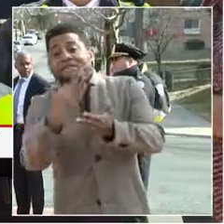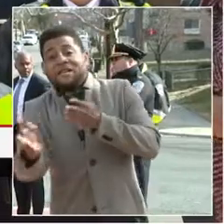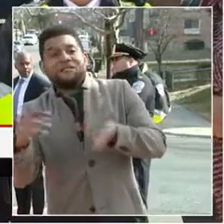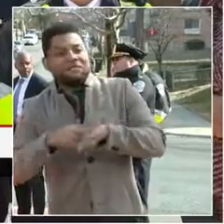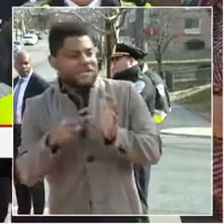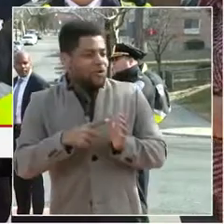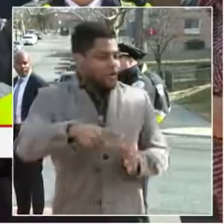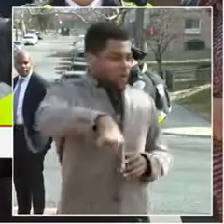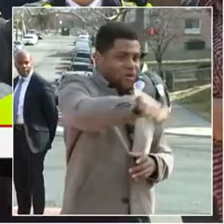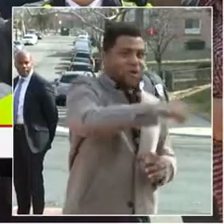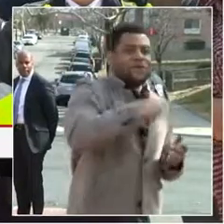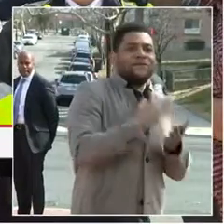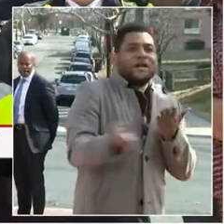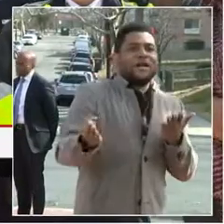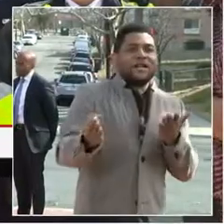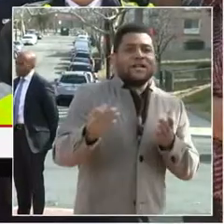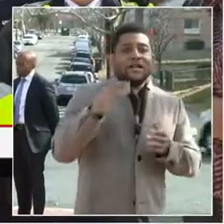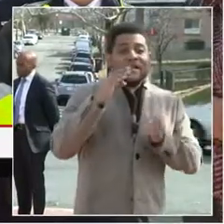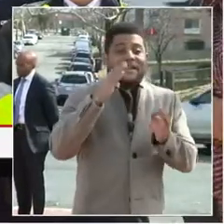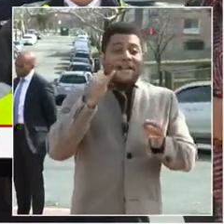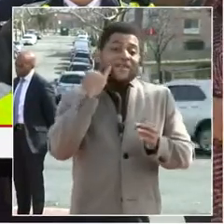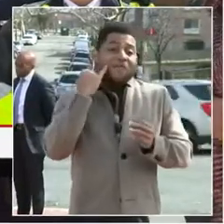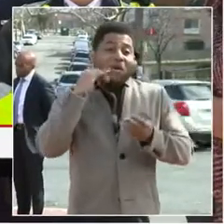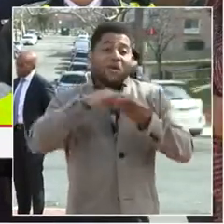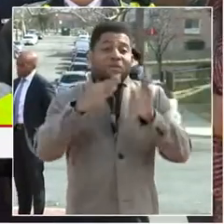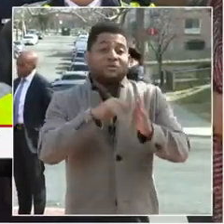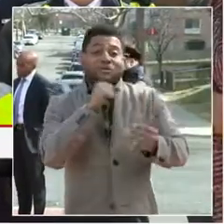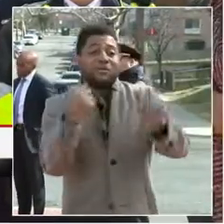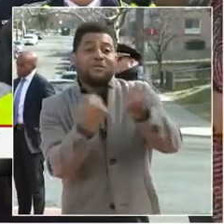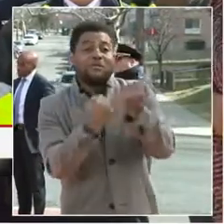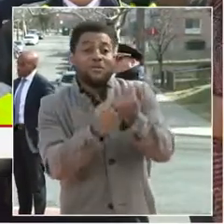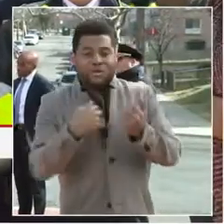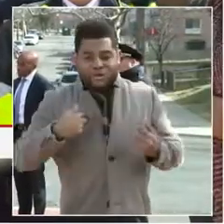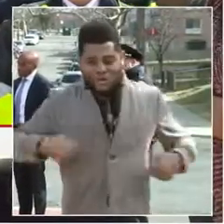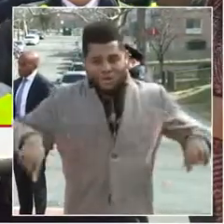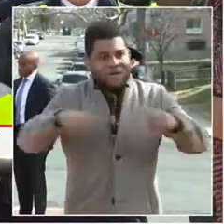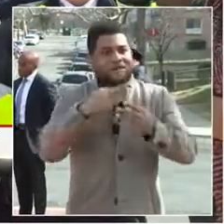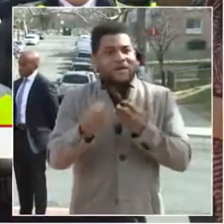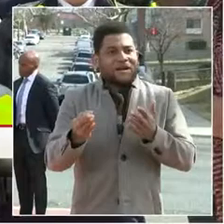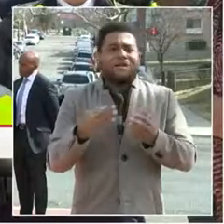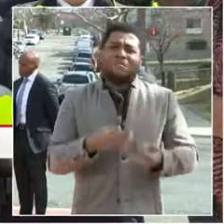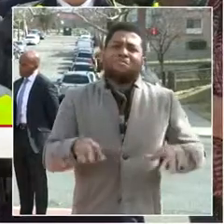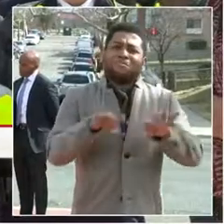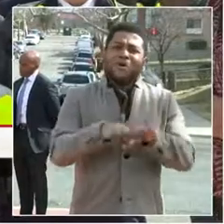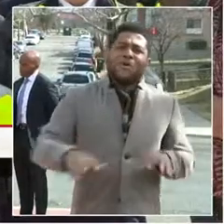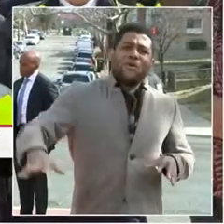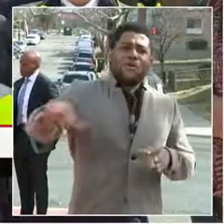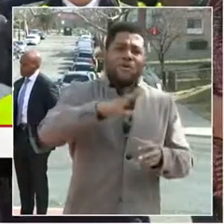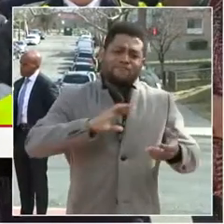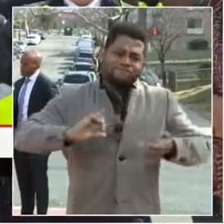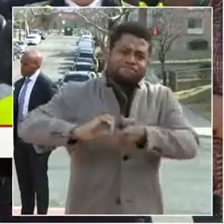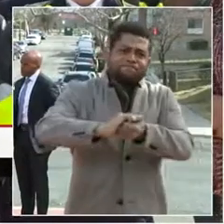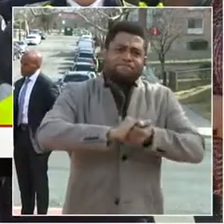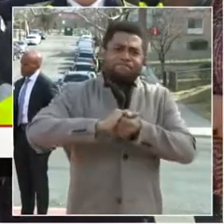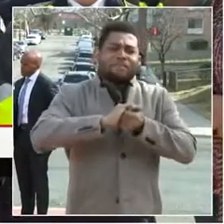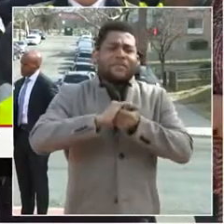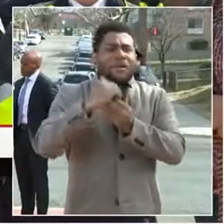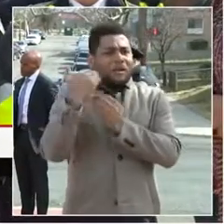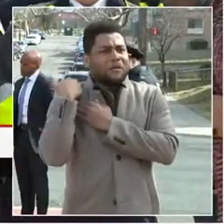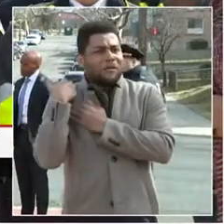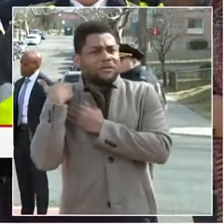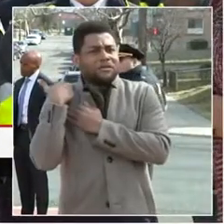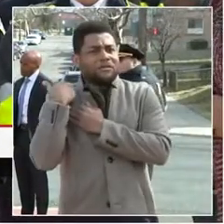part, then that means we all fail. So we all should take responsibility. You know why? I'll say this, and I'm going to take my seat. This is the